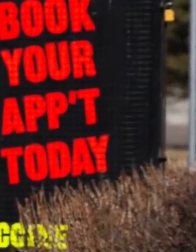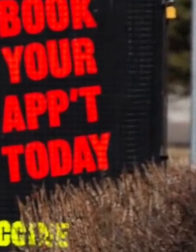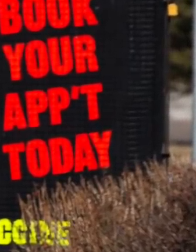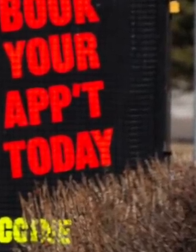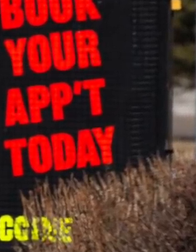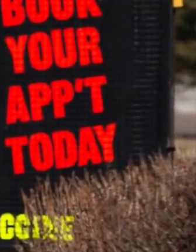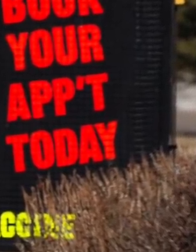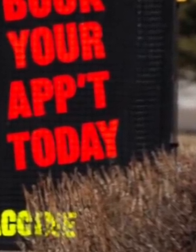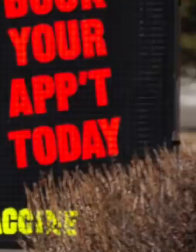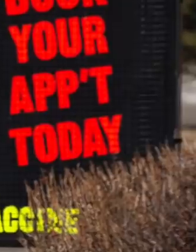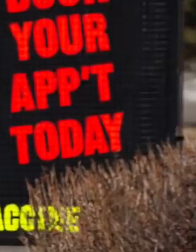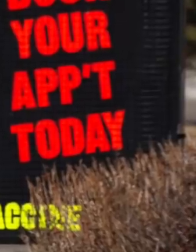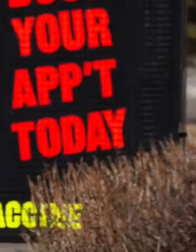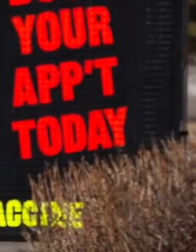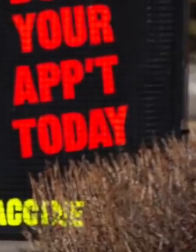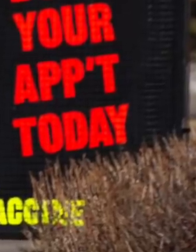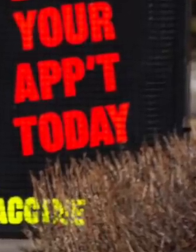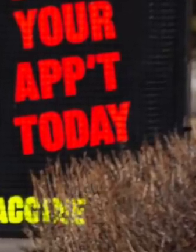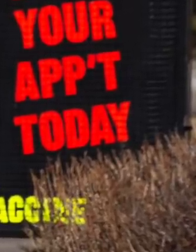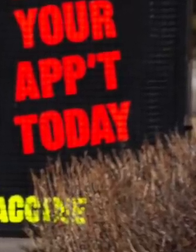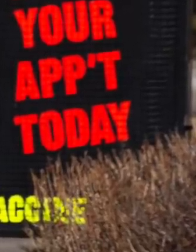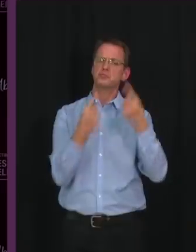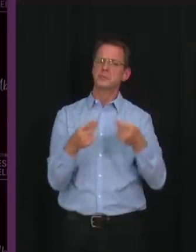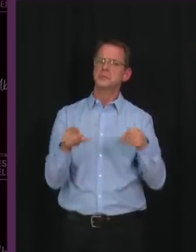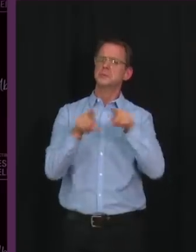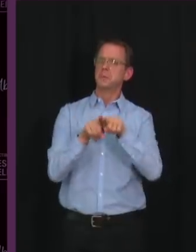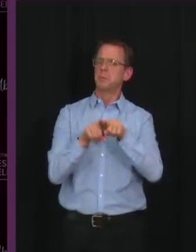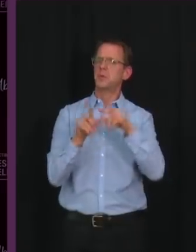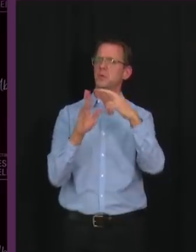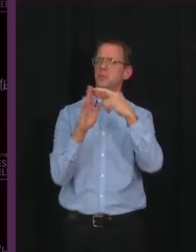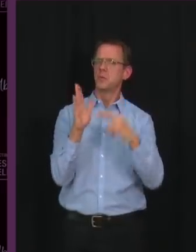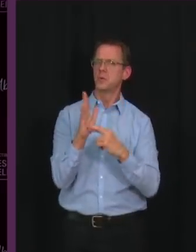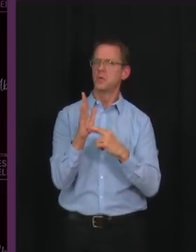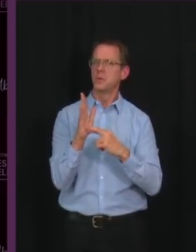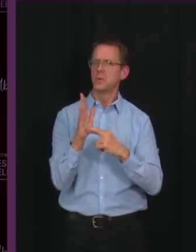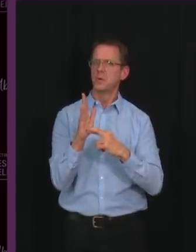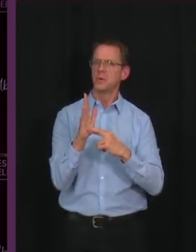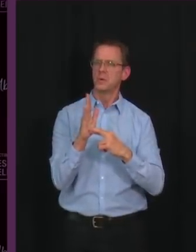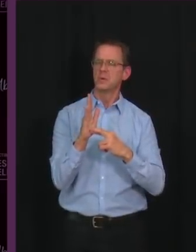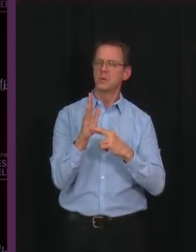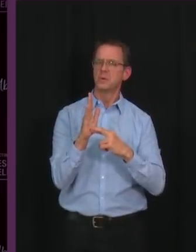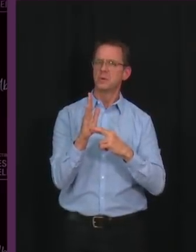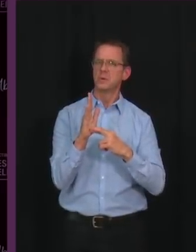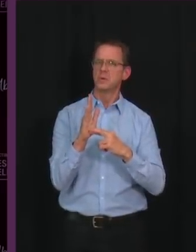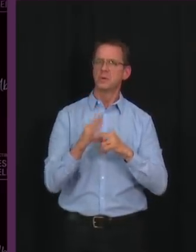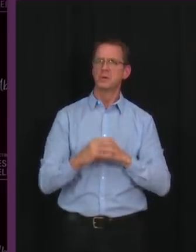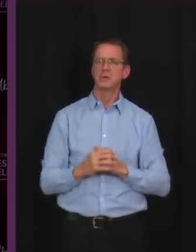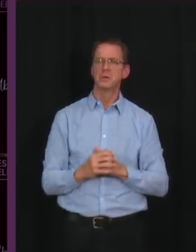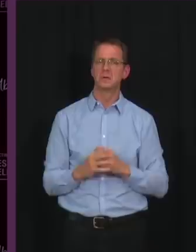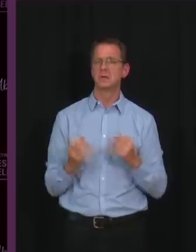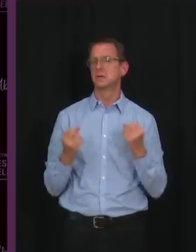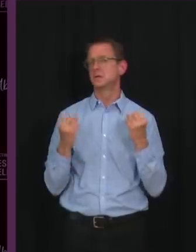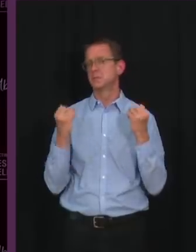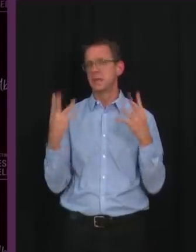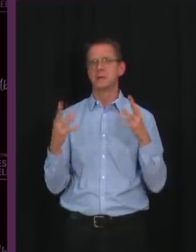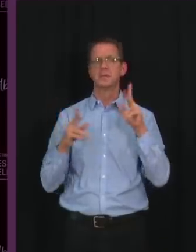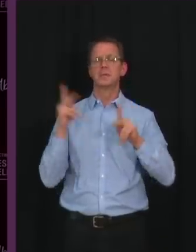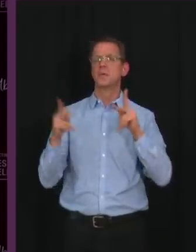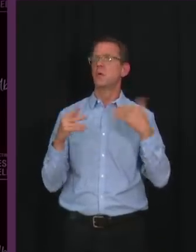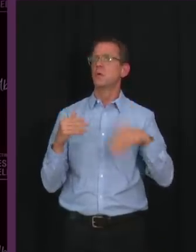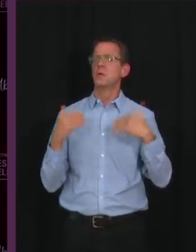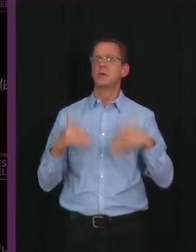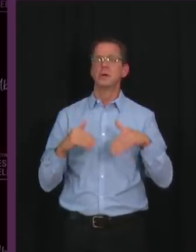of more stringency but we must. AHS and law enforcement will continue taking enforcement and issuing fines for non